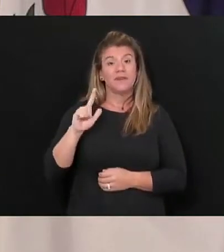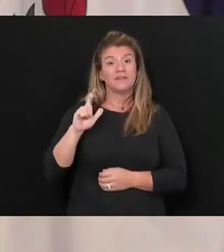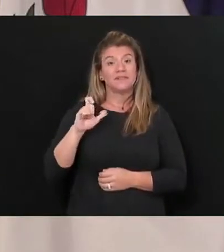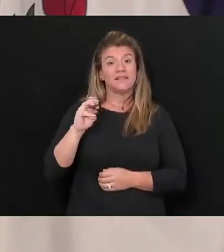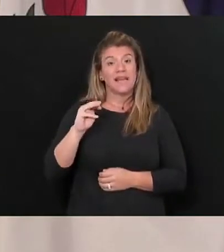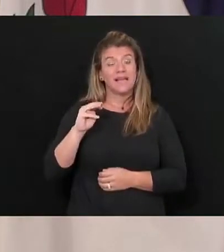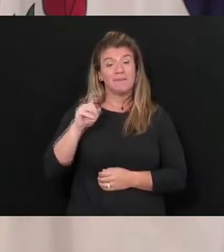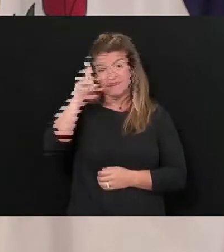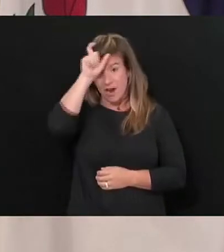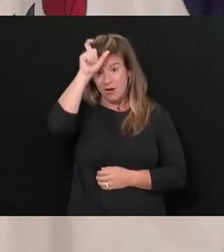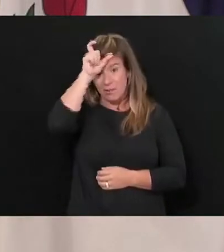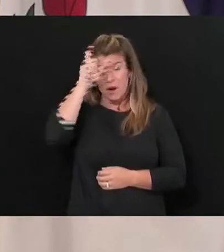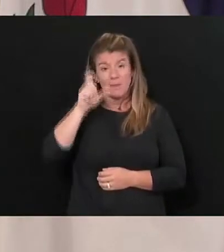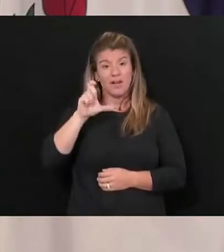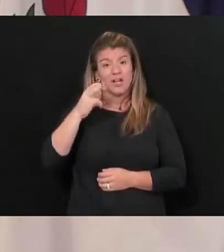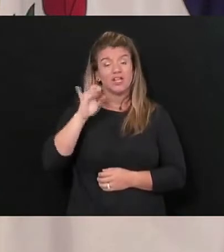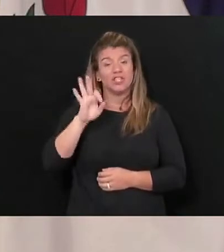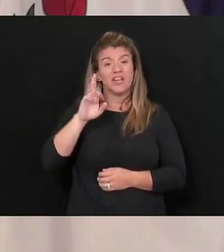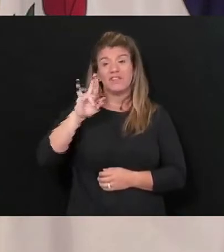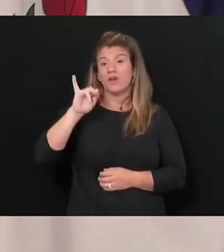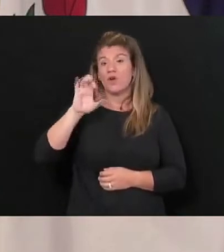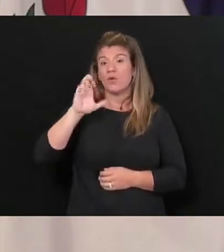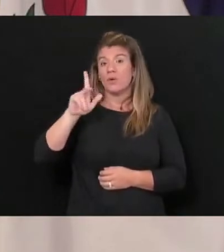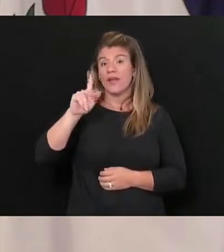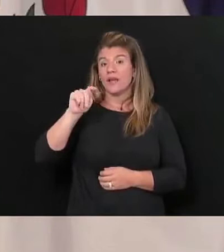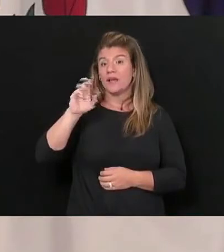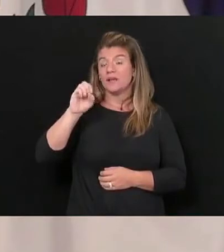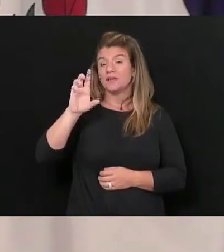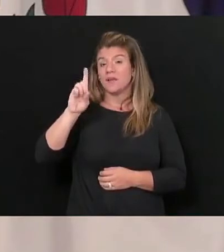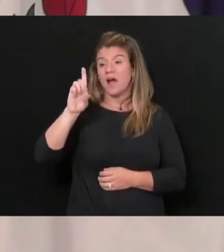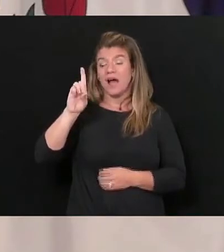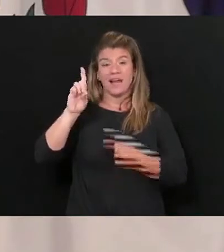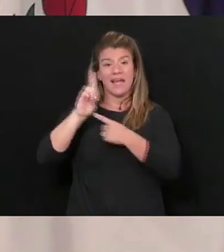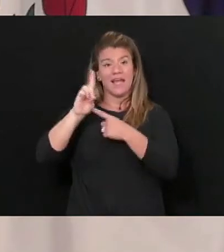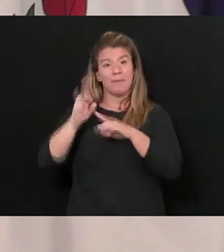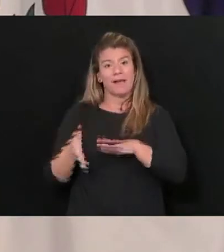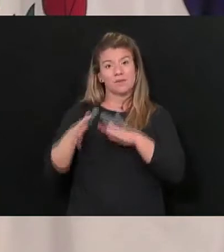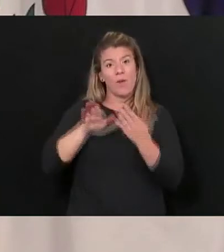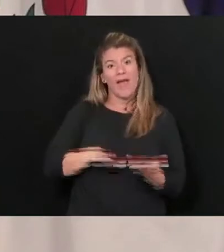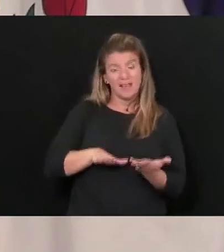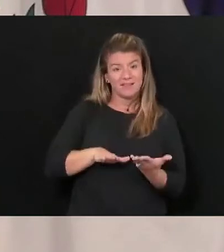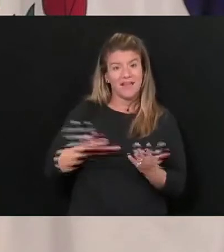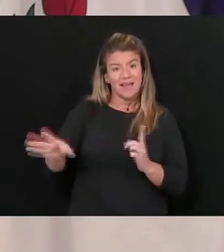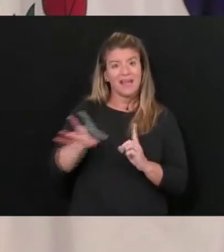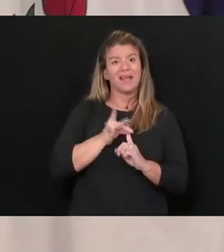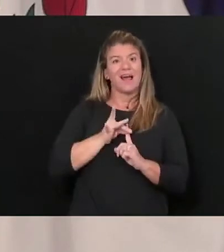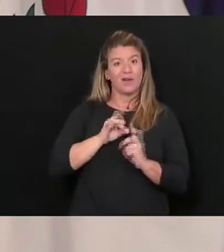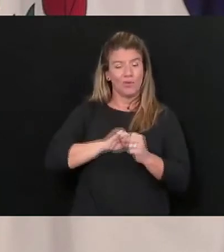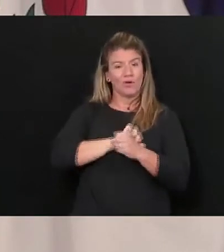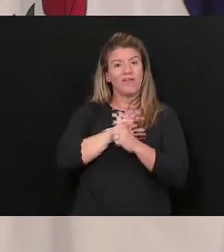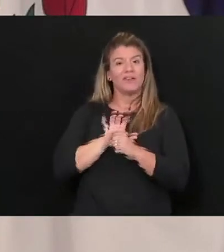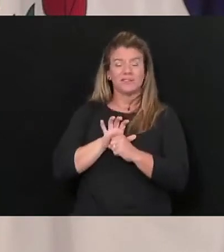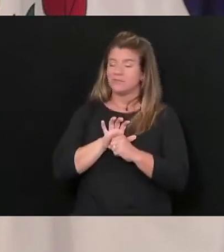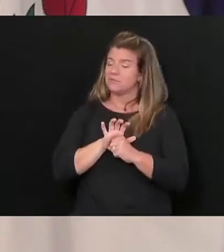Chief, Rick Todd, passed away this week due to COVID. And,